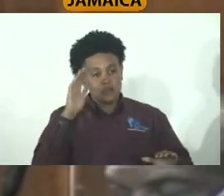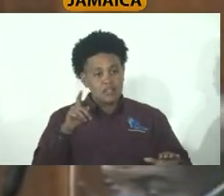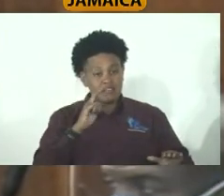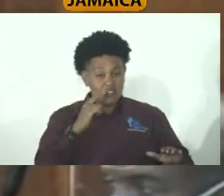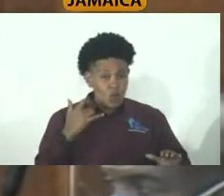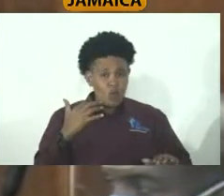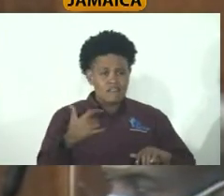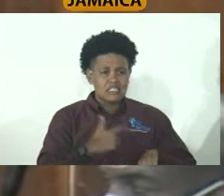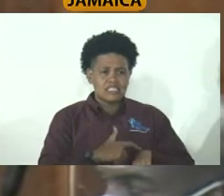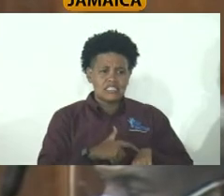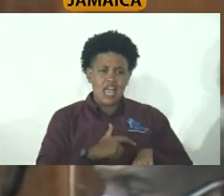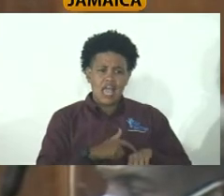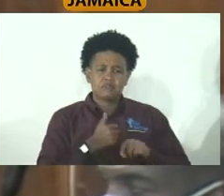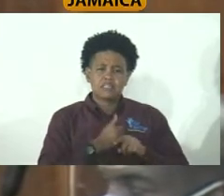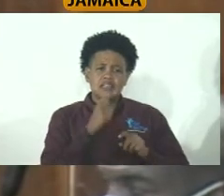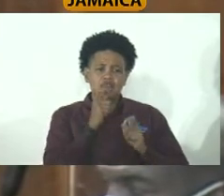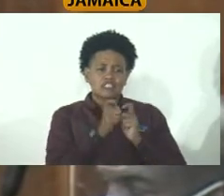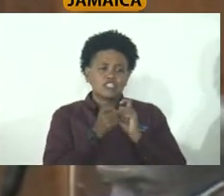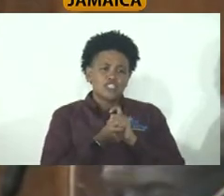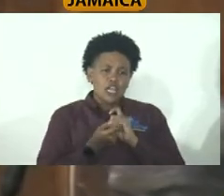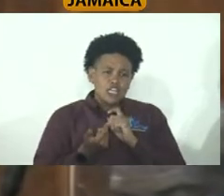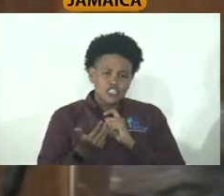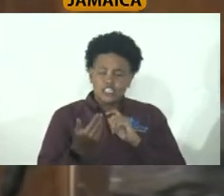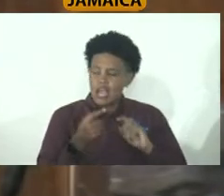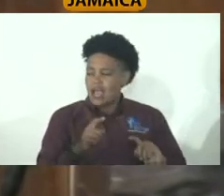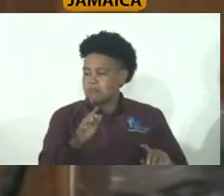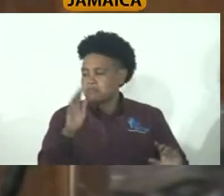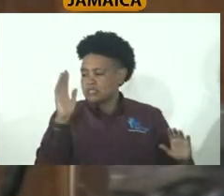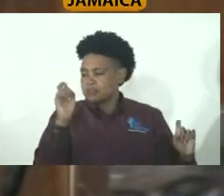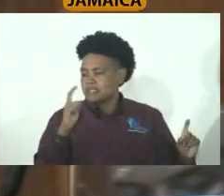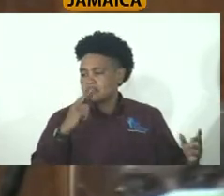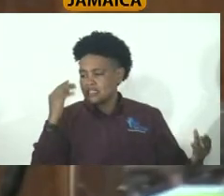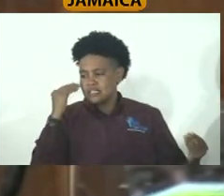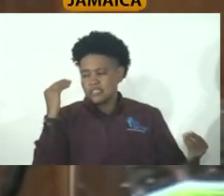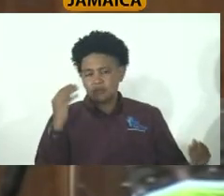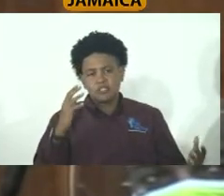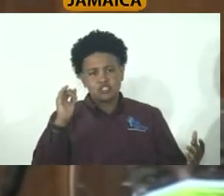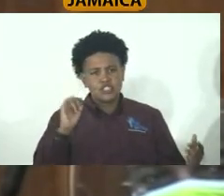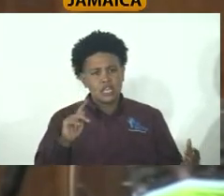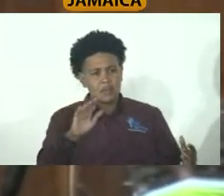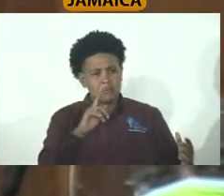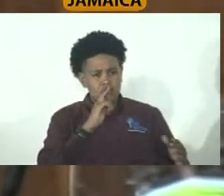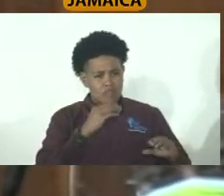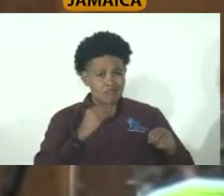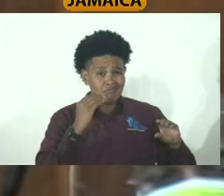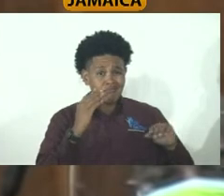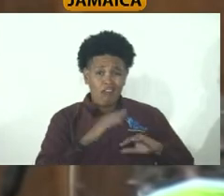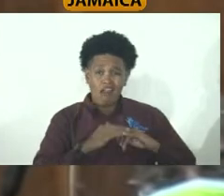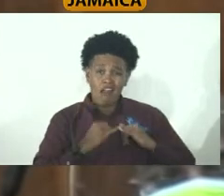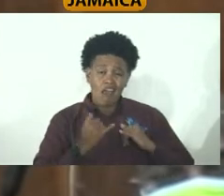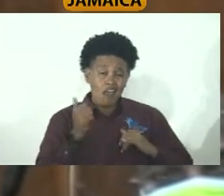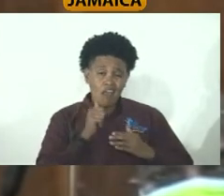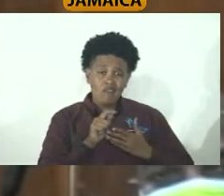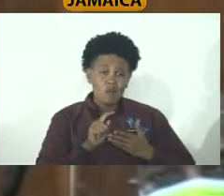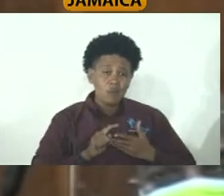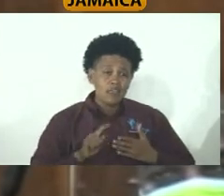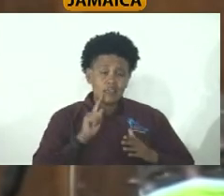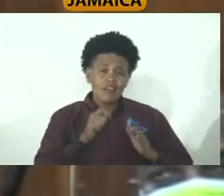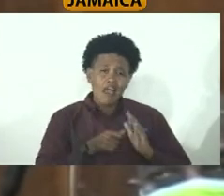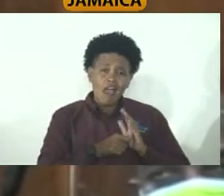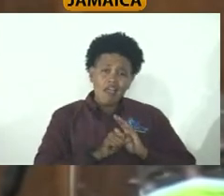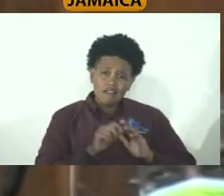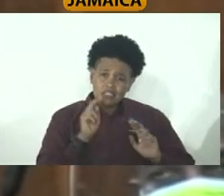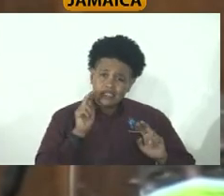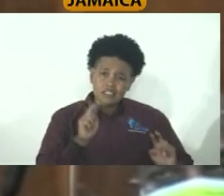time madam speaker be changed madam speakers i speak the justice of the peace virtually every week the emphasis